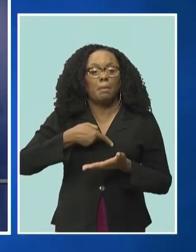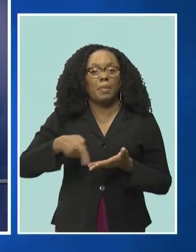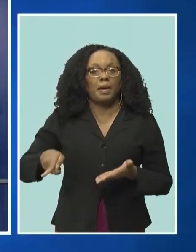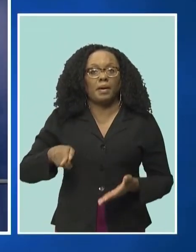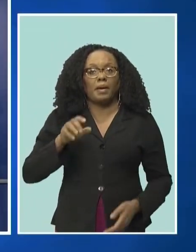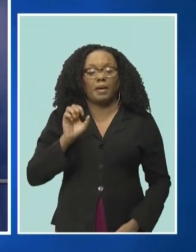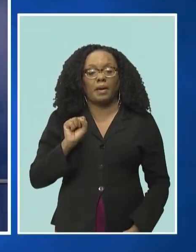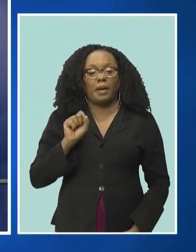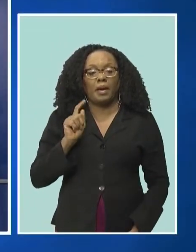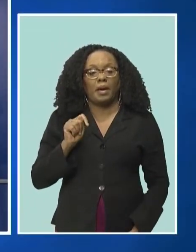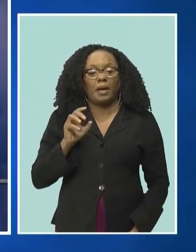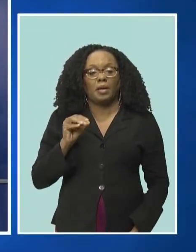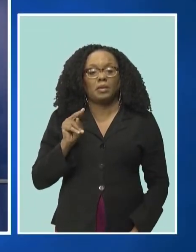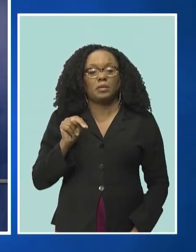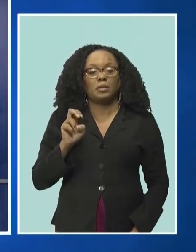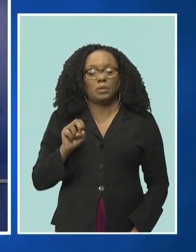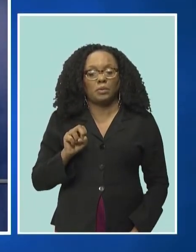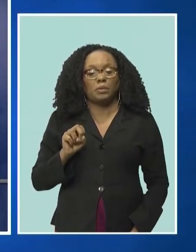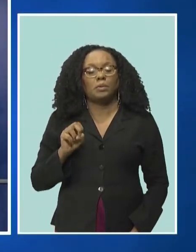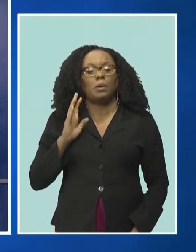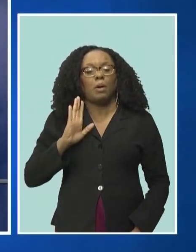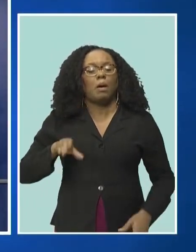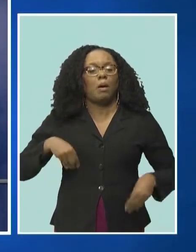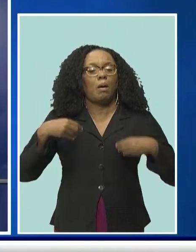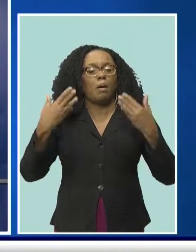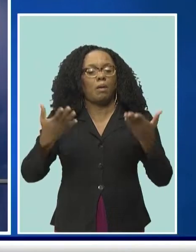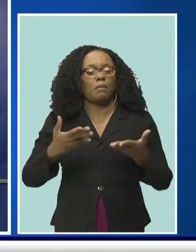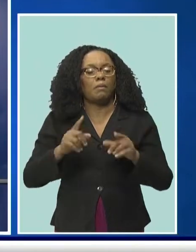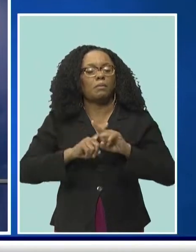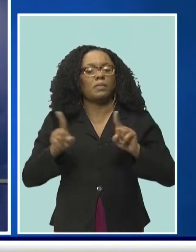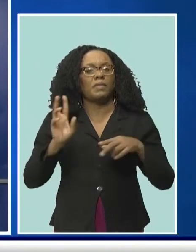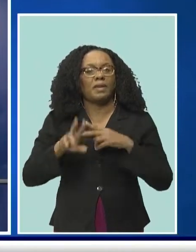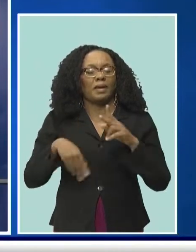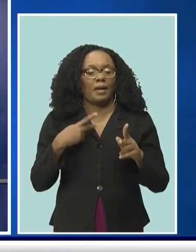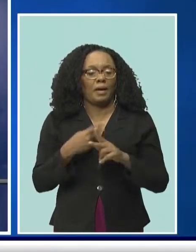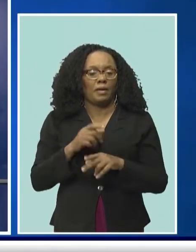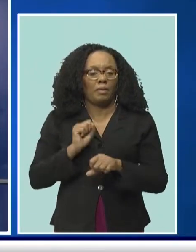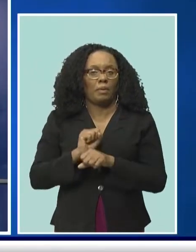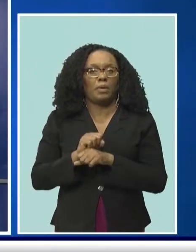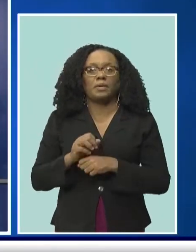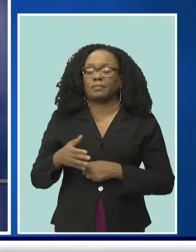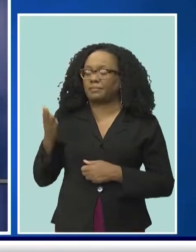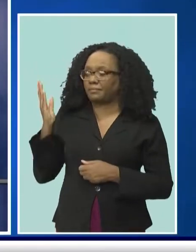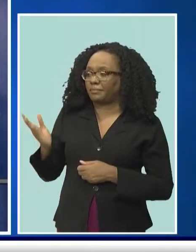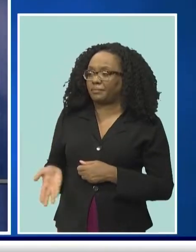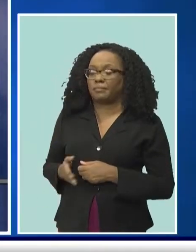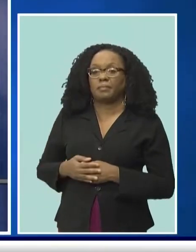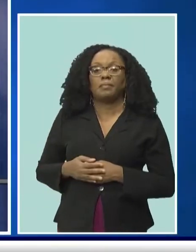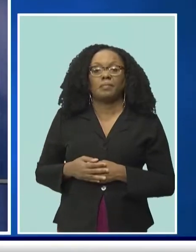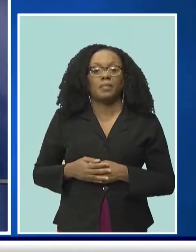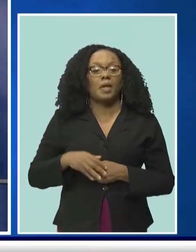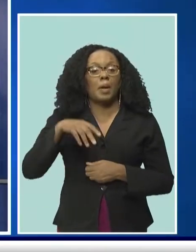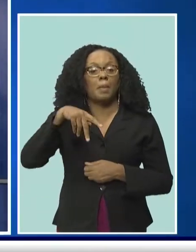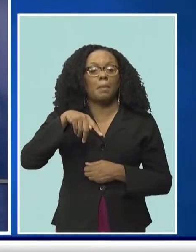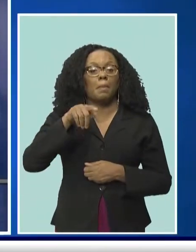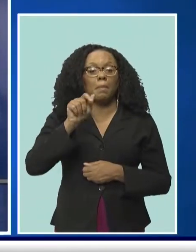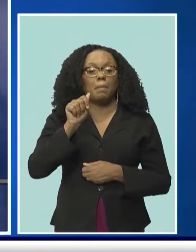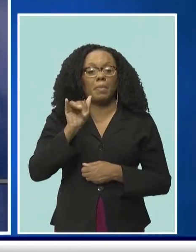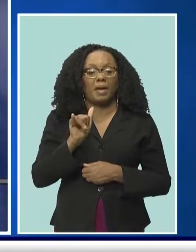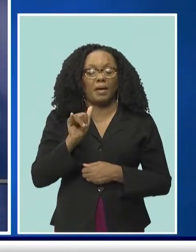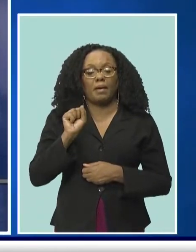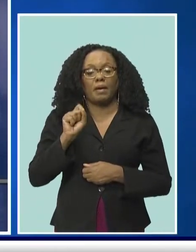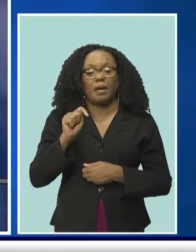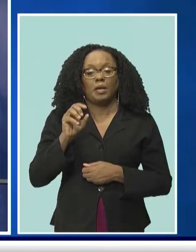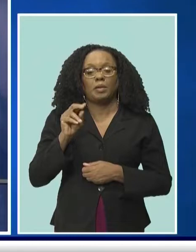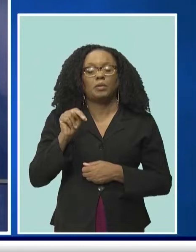Paystone is a fintech company, as Tariq has indicated, and we've been for quite some time